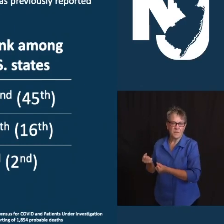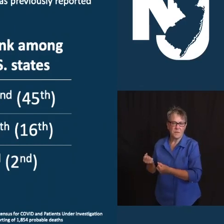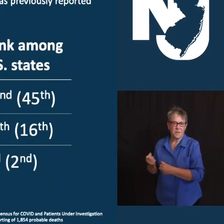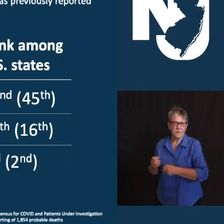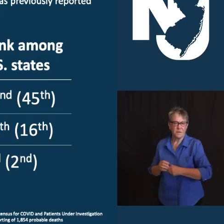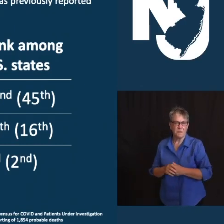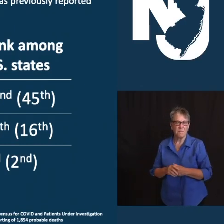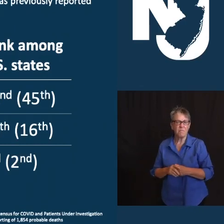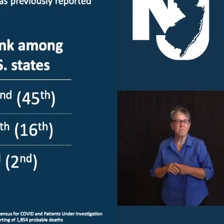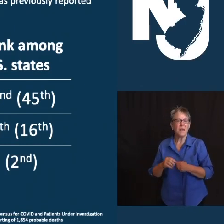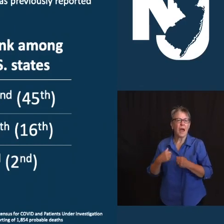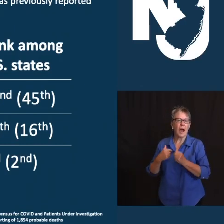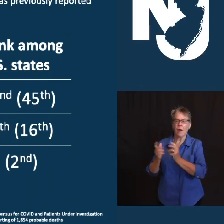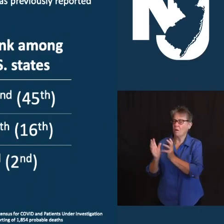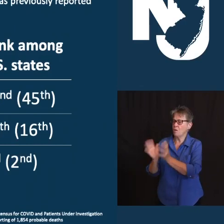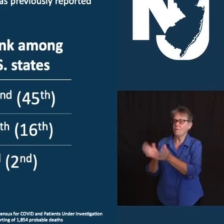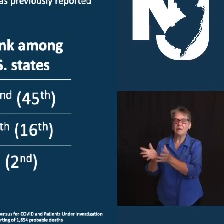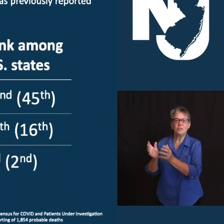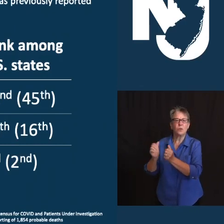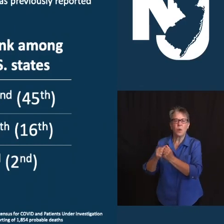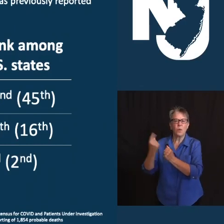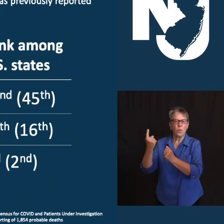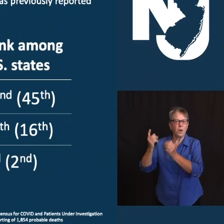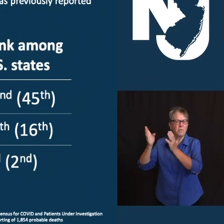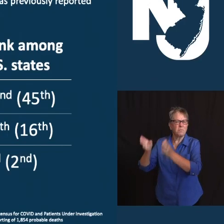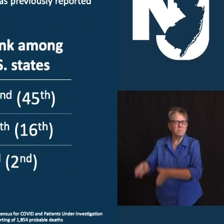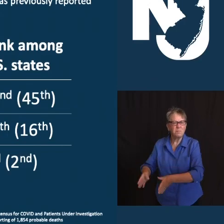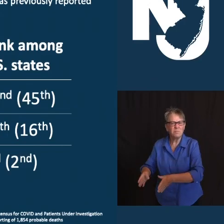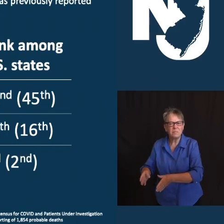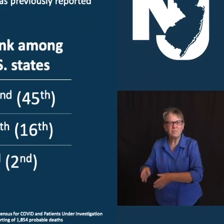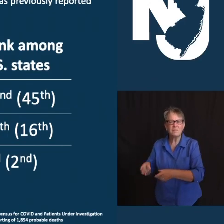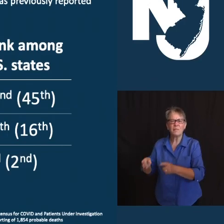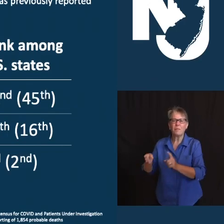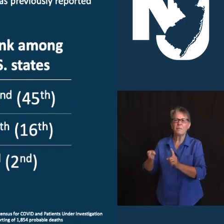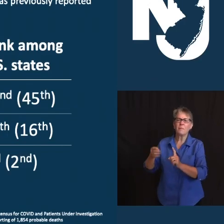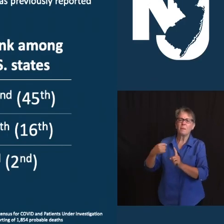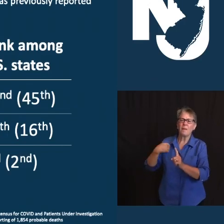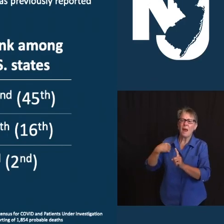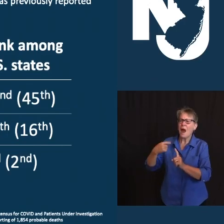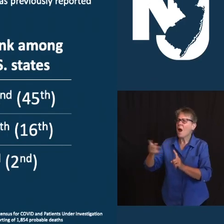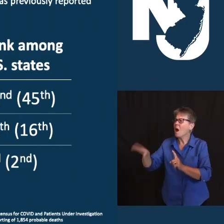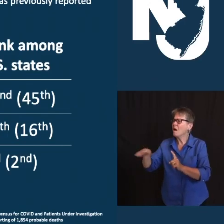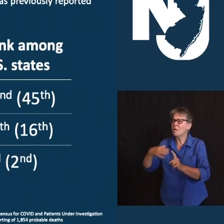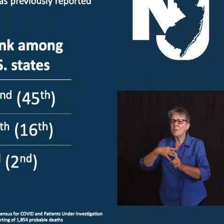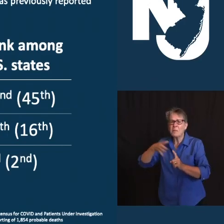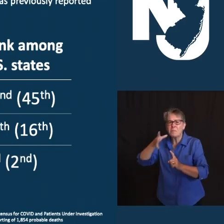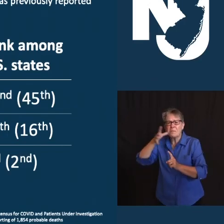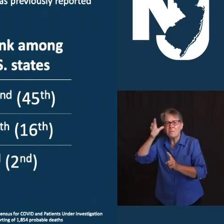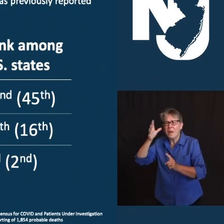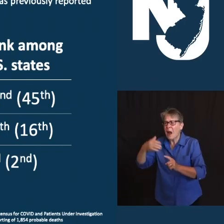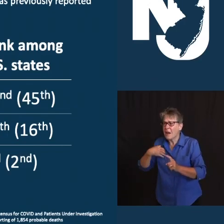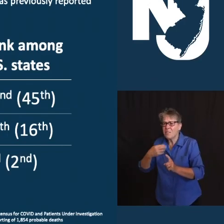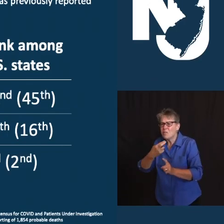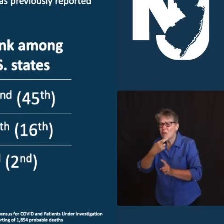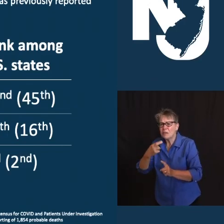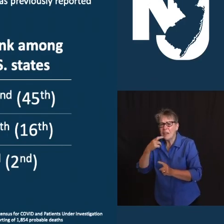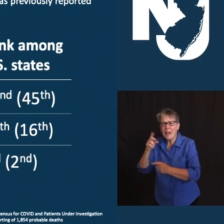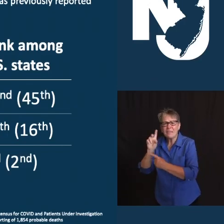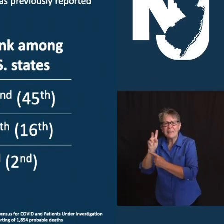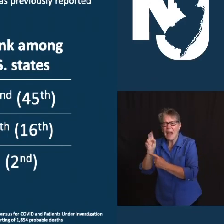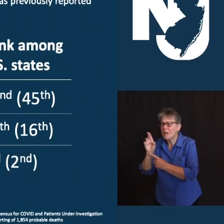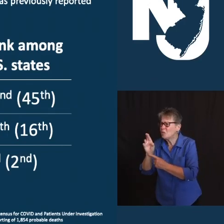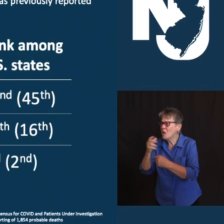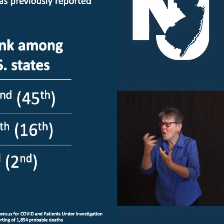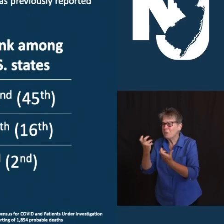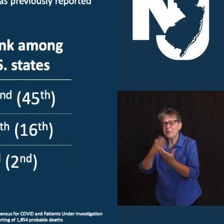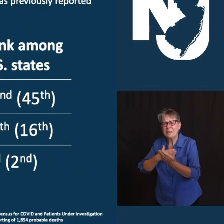all, we can't risk losing more lives. We've already lost, my God, so many. But secondly, it's another reason why